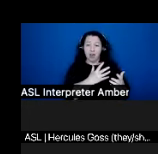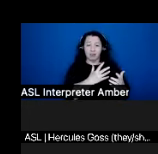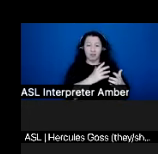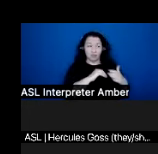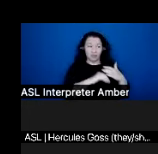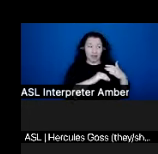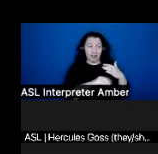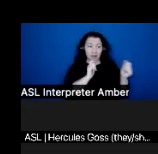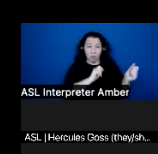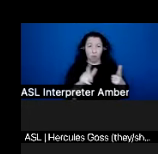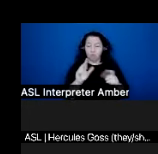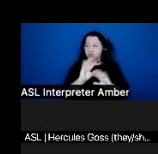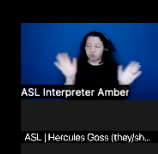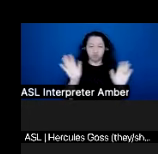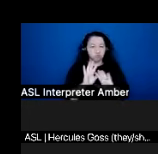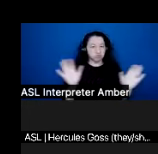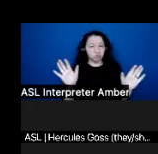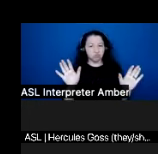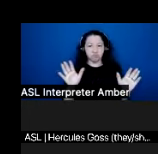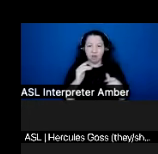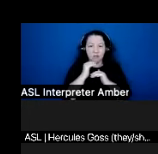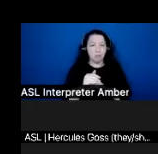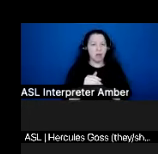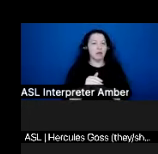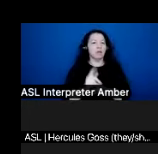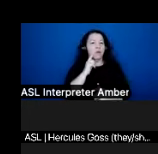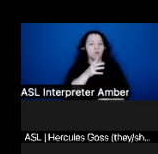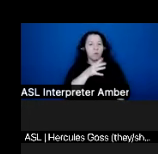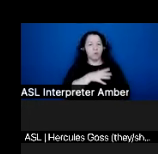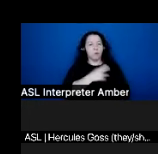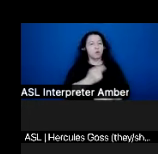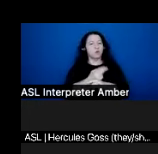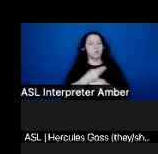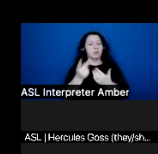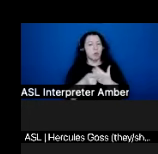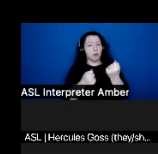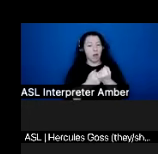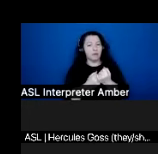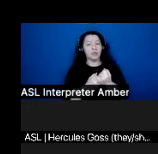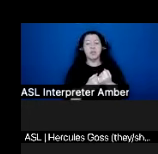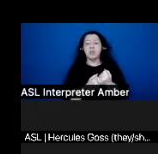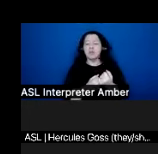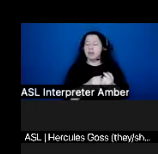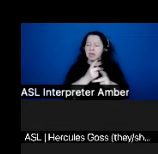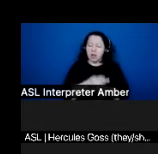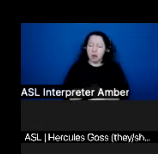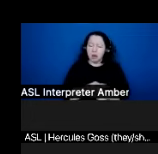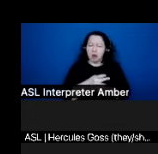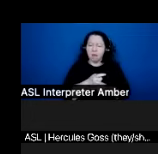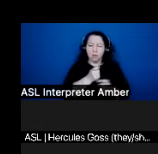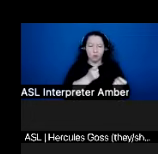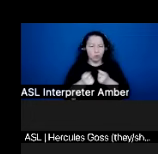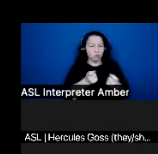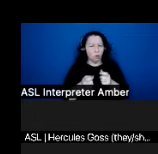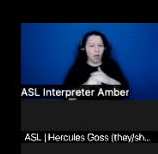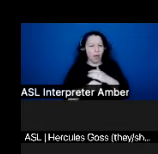woman utilizing program advocacy should be strictly controlled, and that any violation is